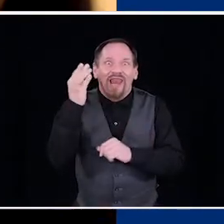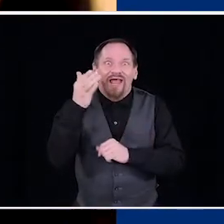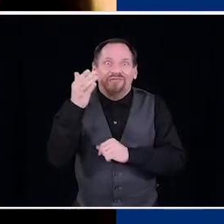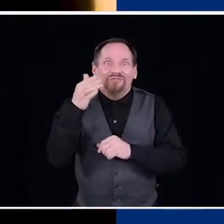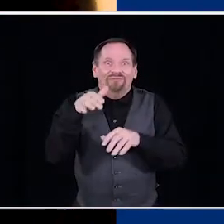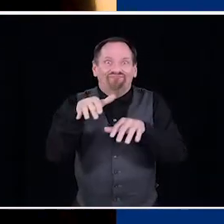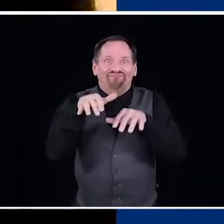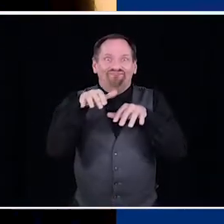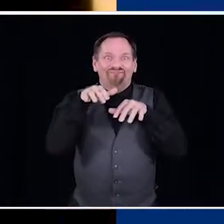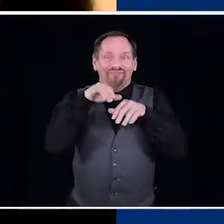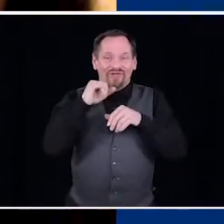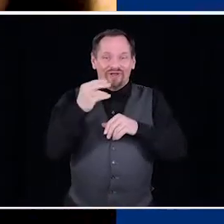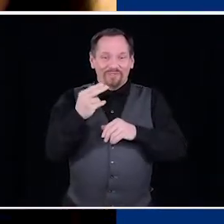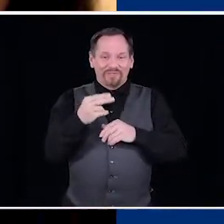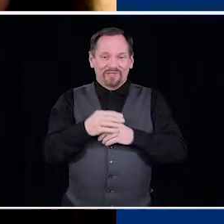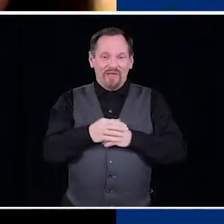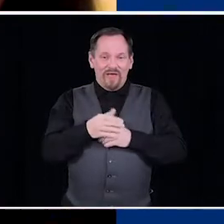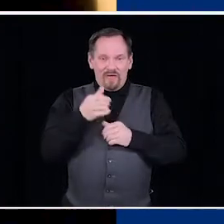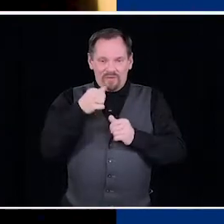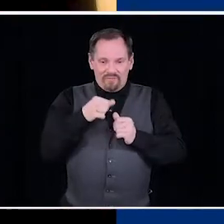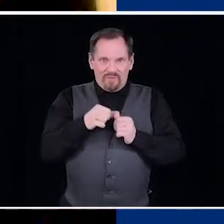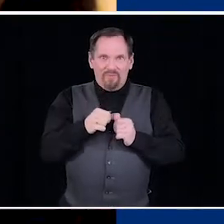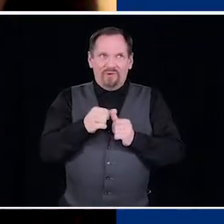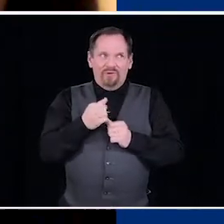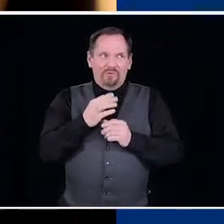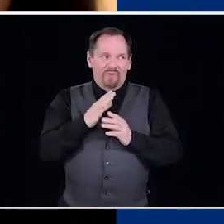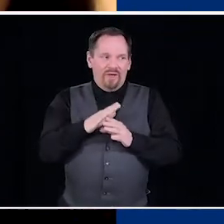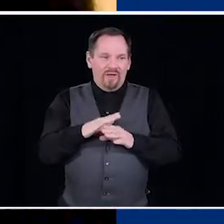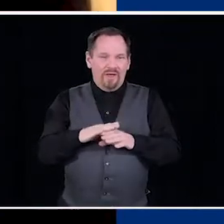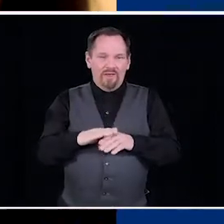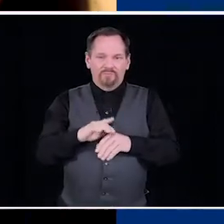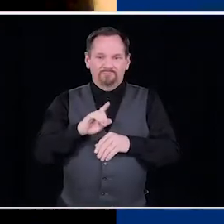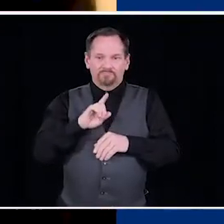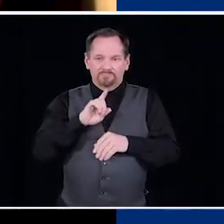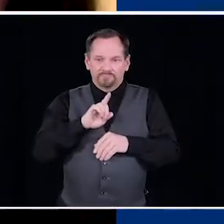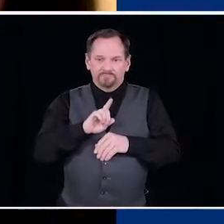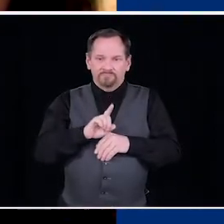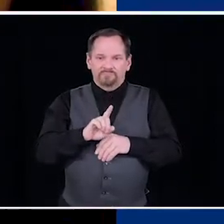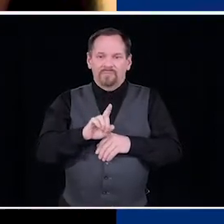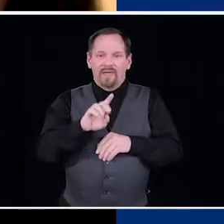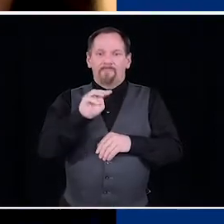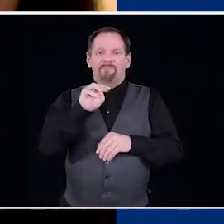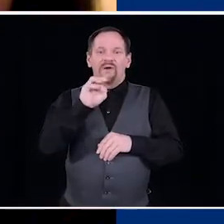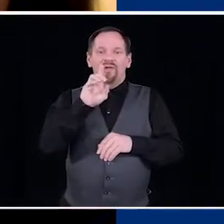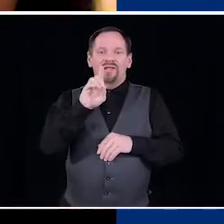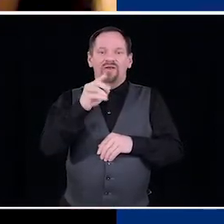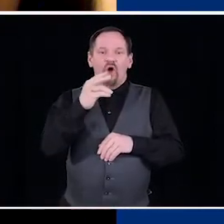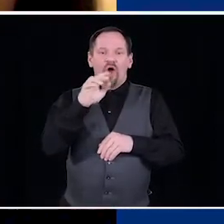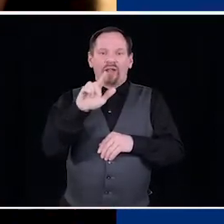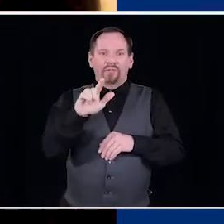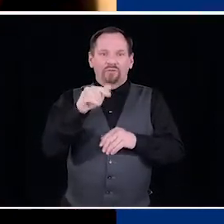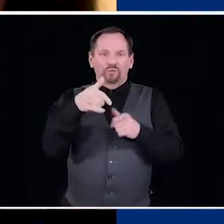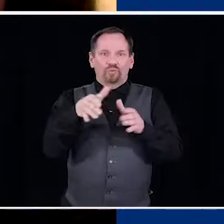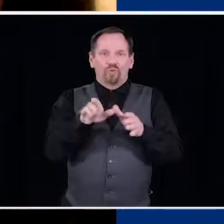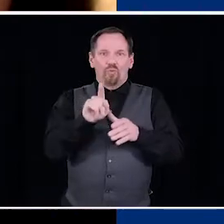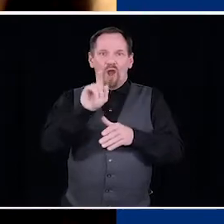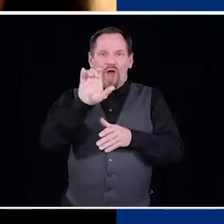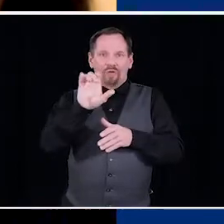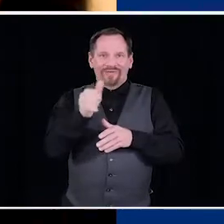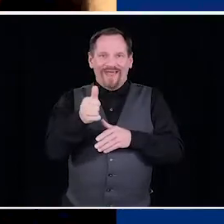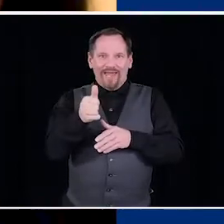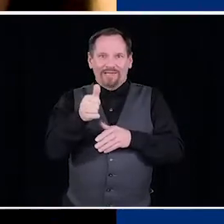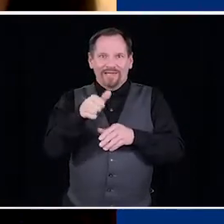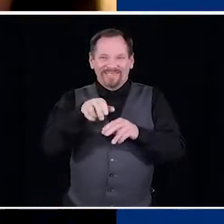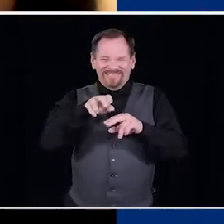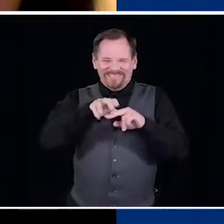Hopkins. I remember myself quietly entering Maryland Hall 110, grabbing a seat